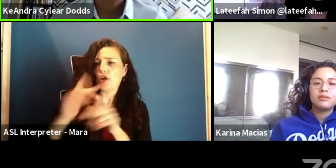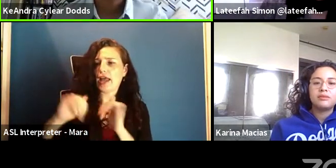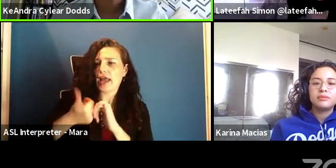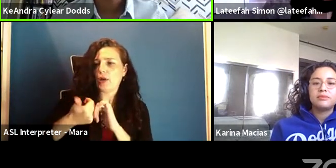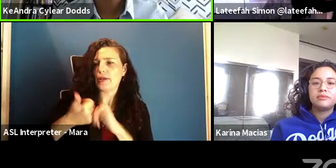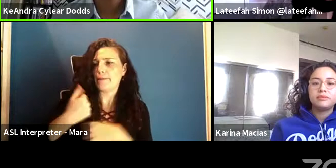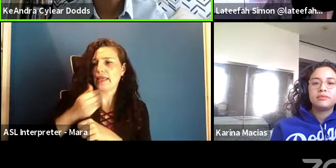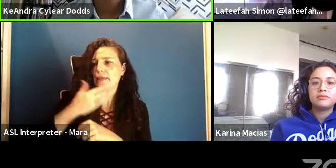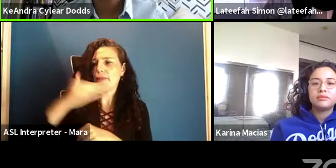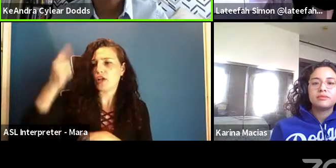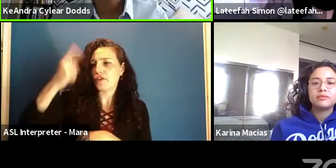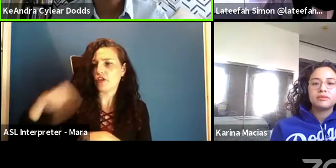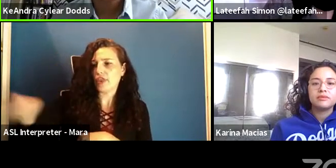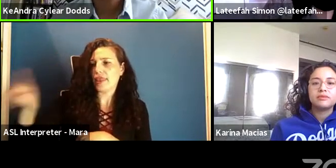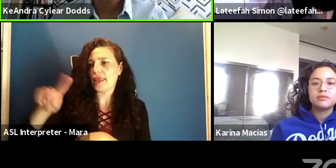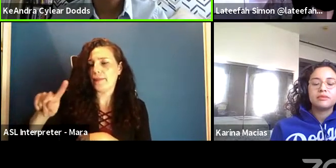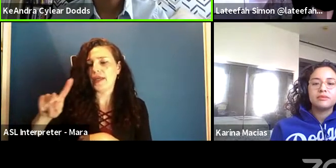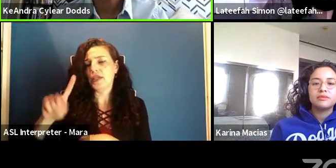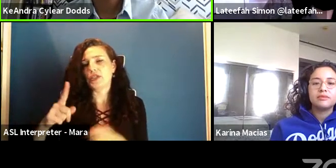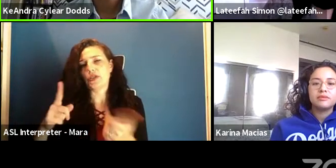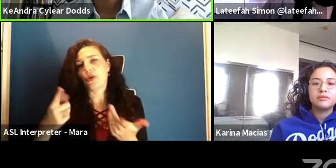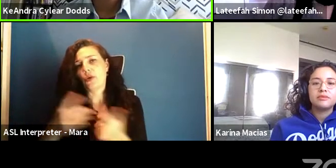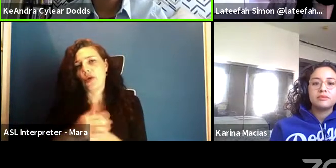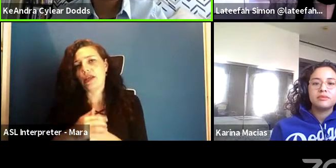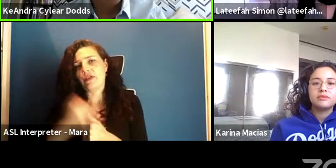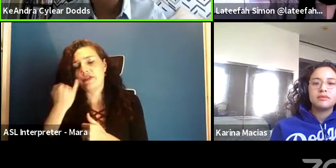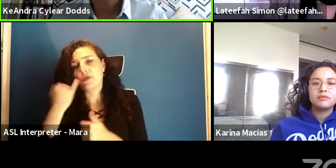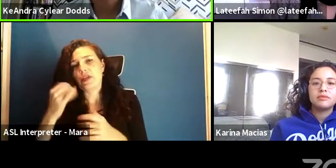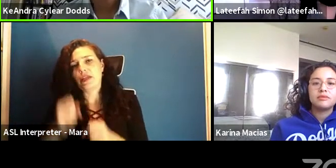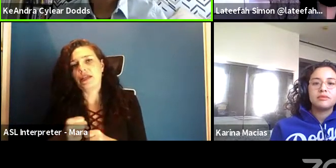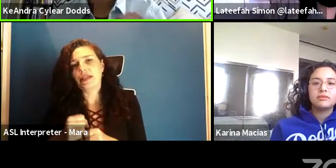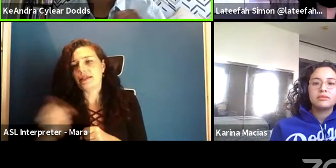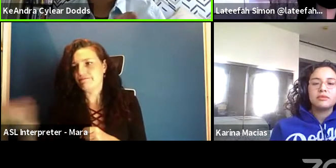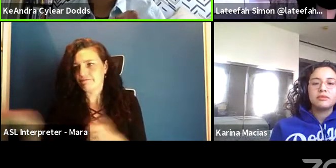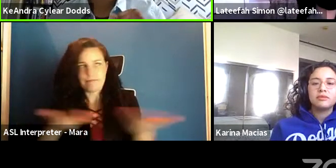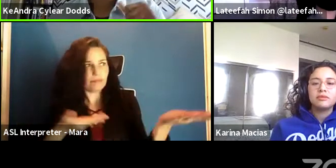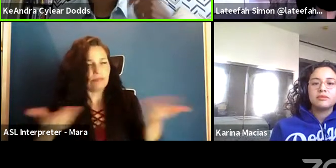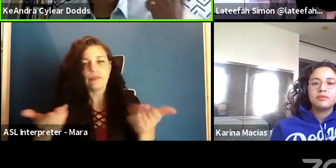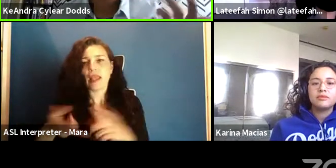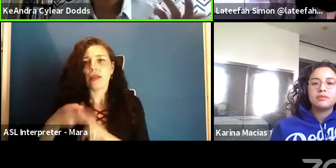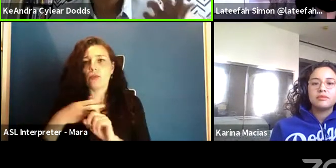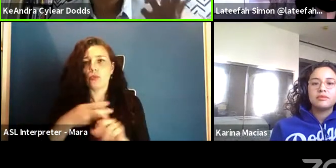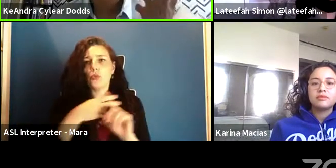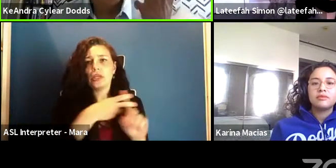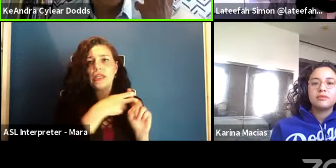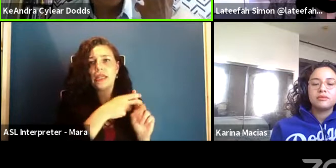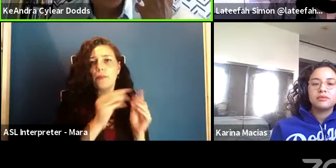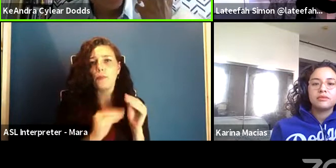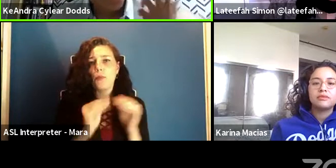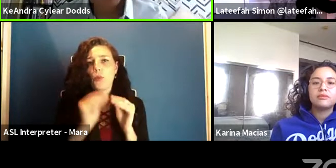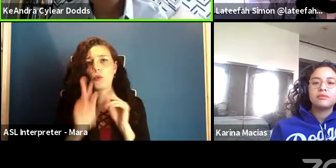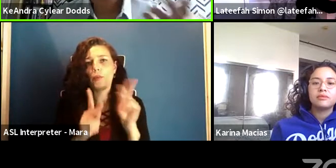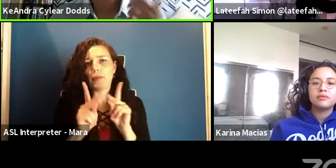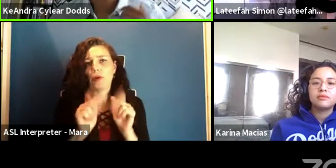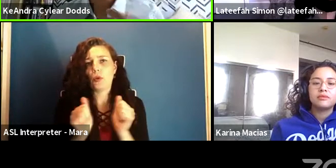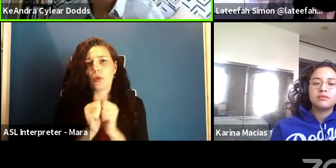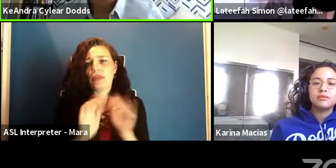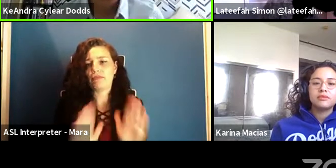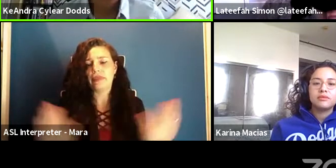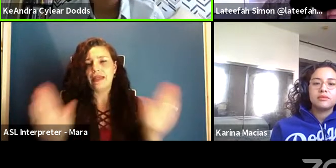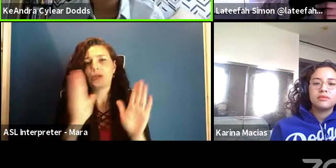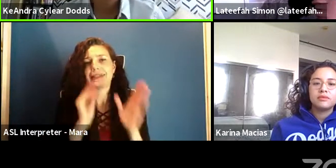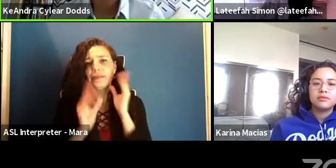them. And so I think getting more folks with that experience to be in these